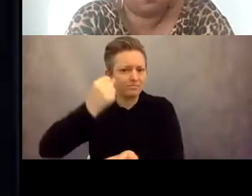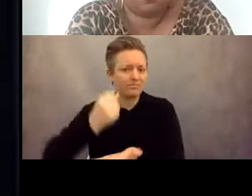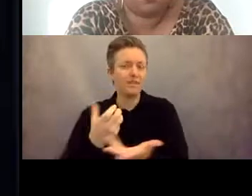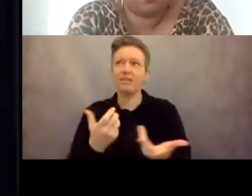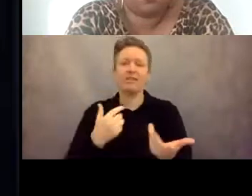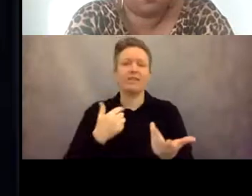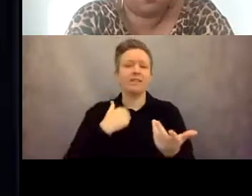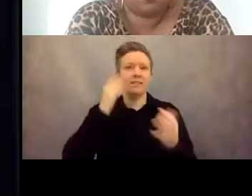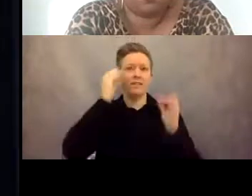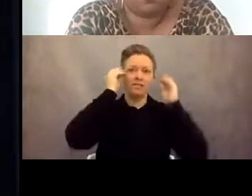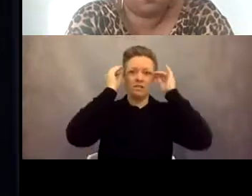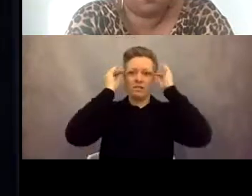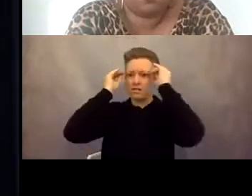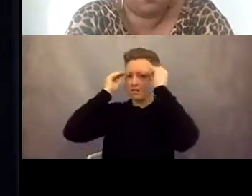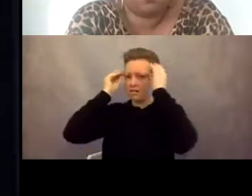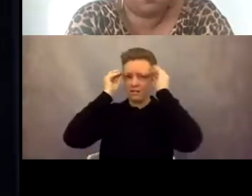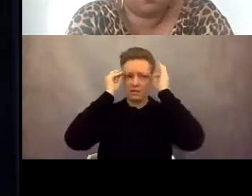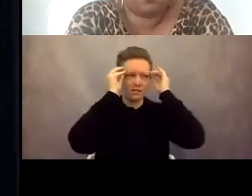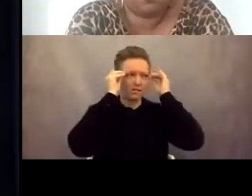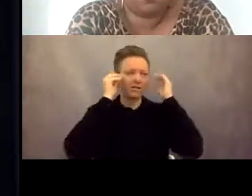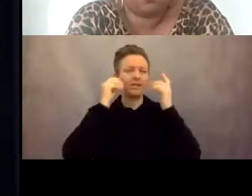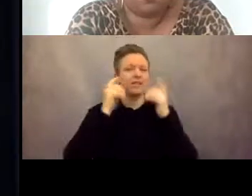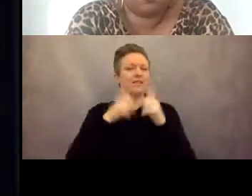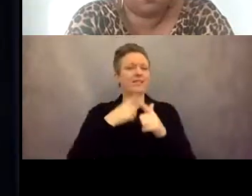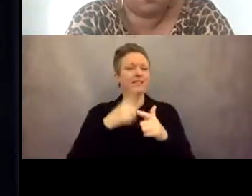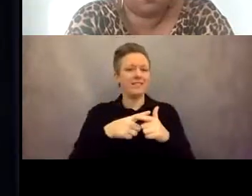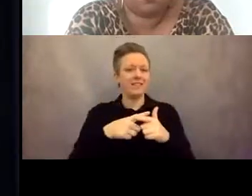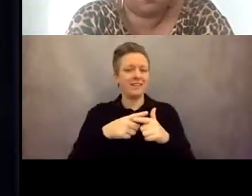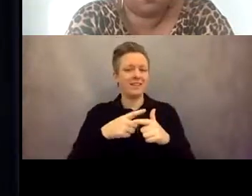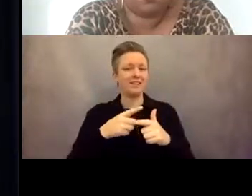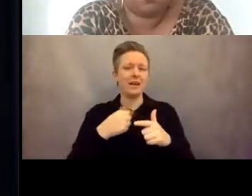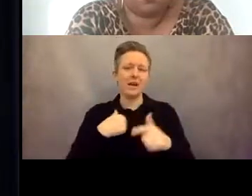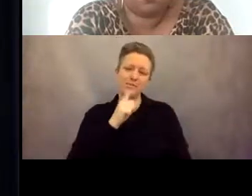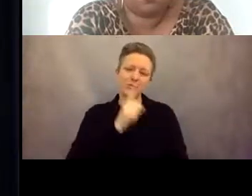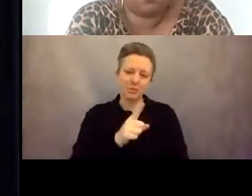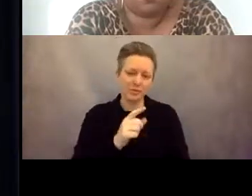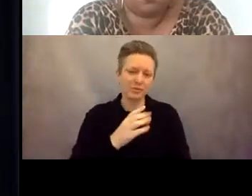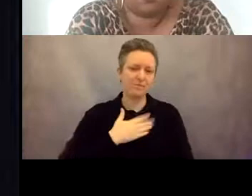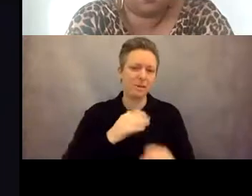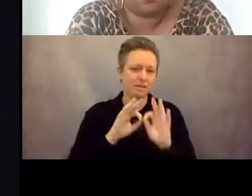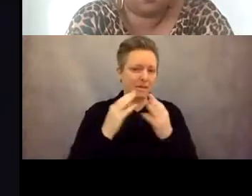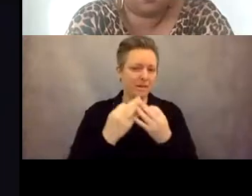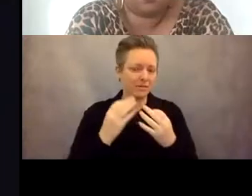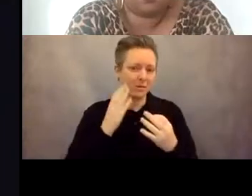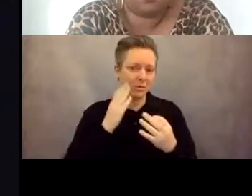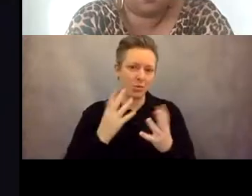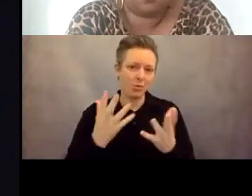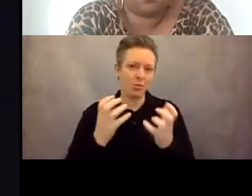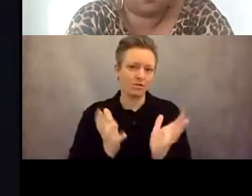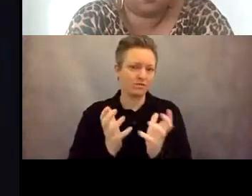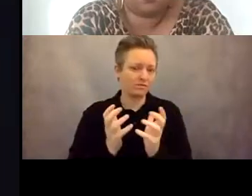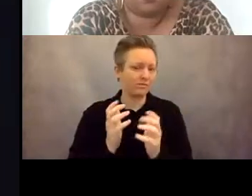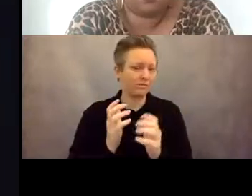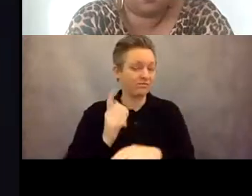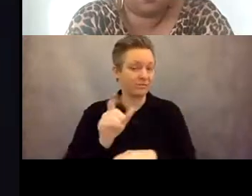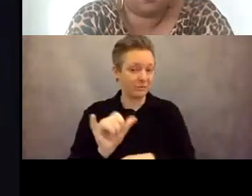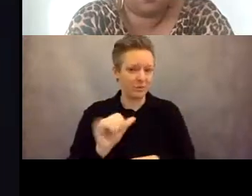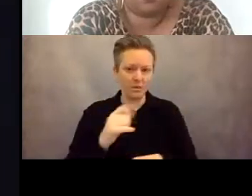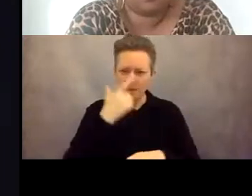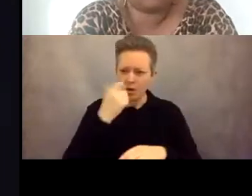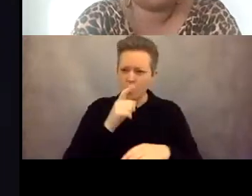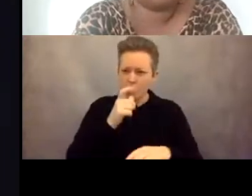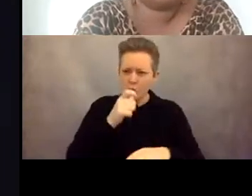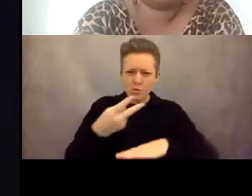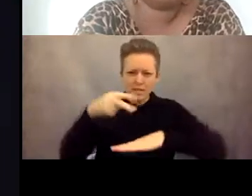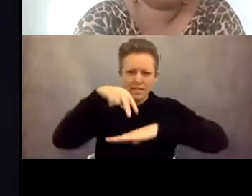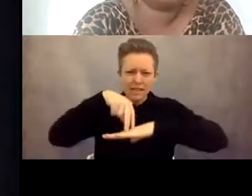inevitably what was going to come up in a family conversation, because who stands on top of a cliff and does not wonder where the nearest level 1 trauma